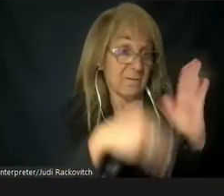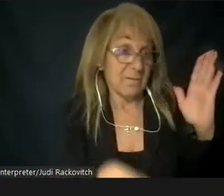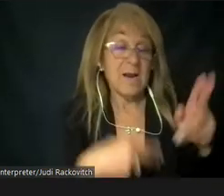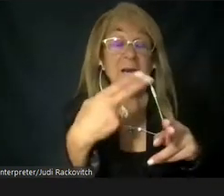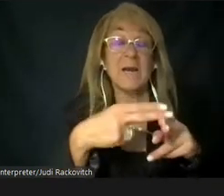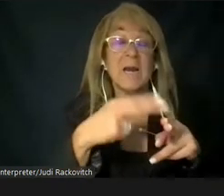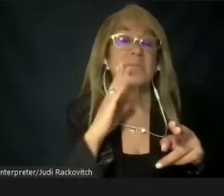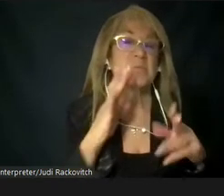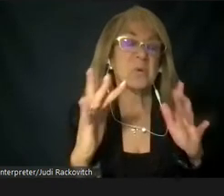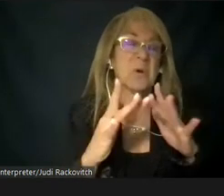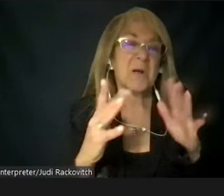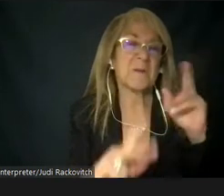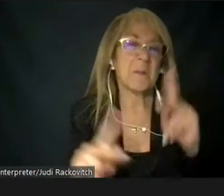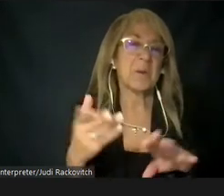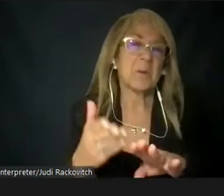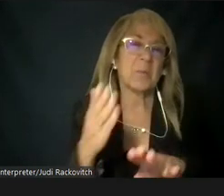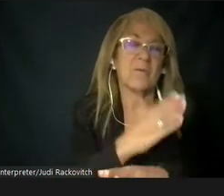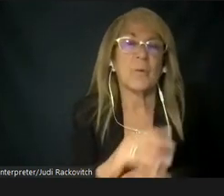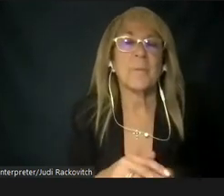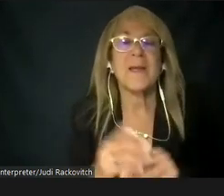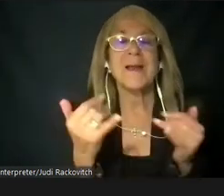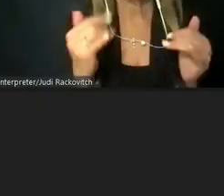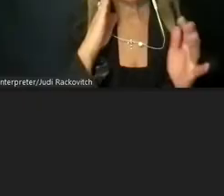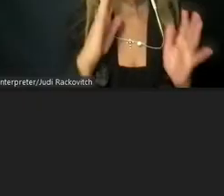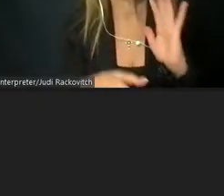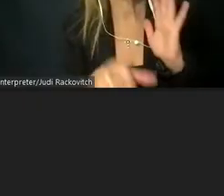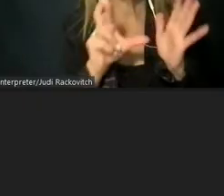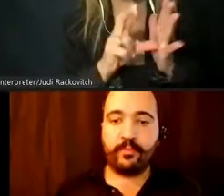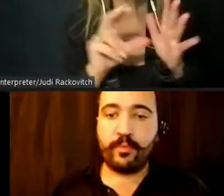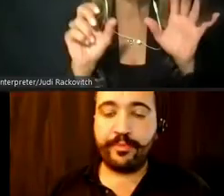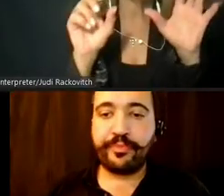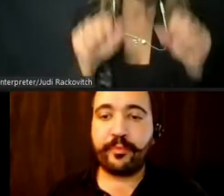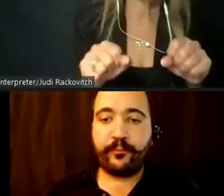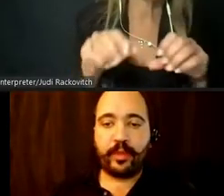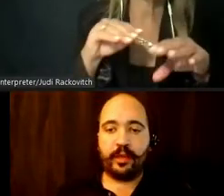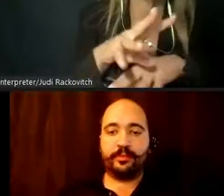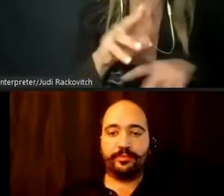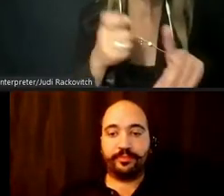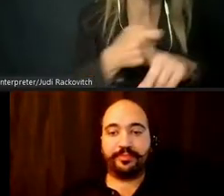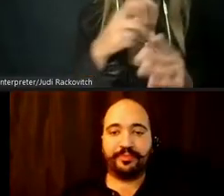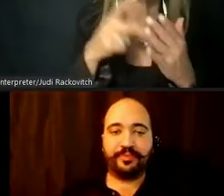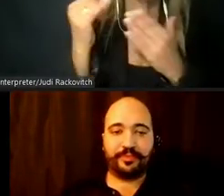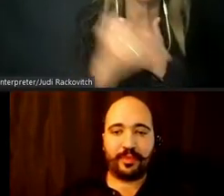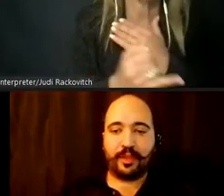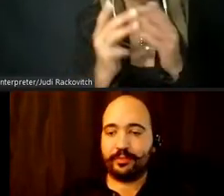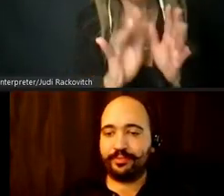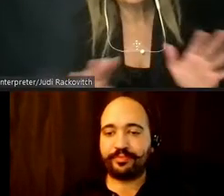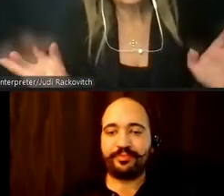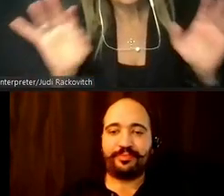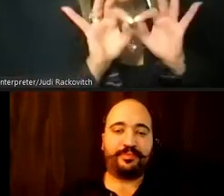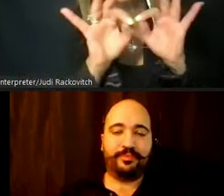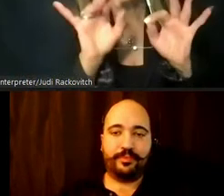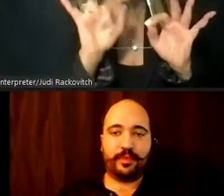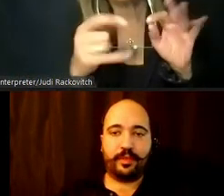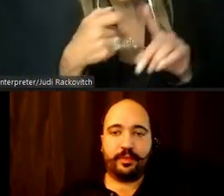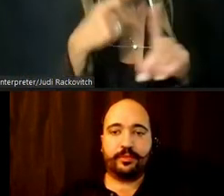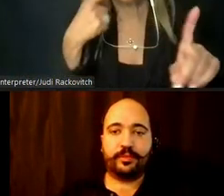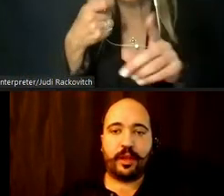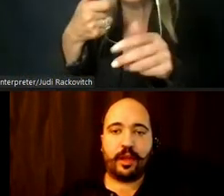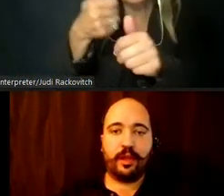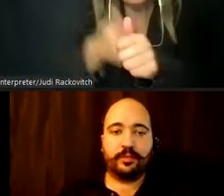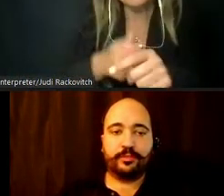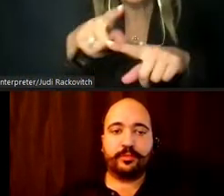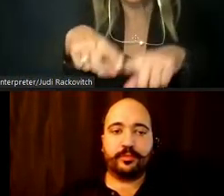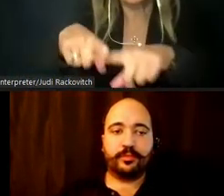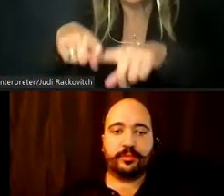advance. We are now going to review some of the potential effects of the project. Importantly, these effects are dependent upon scenario. The next slide will